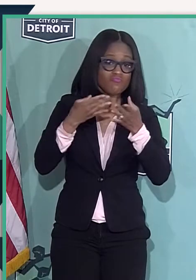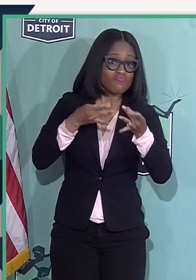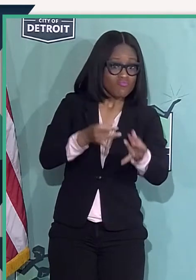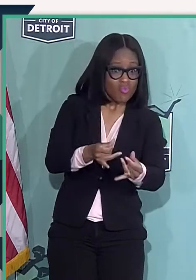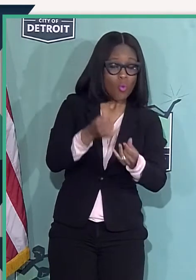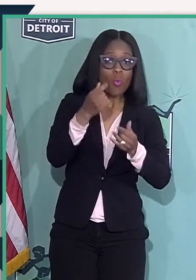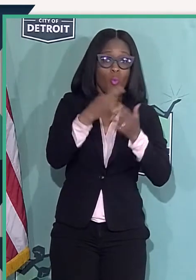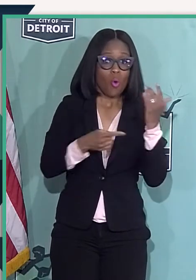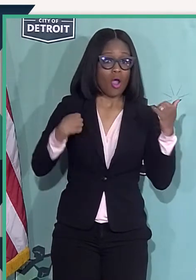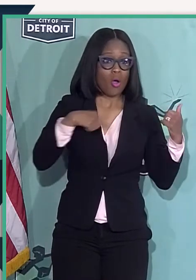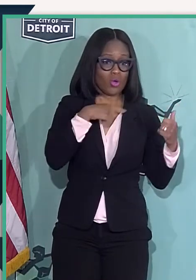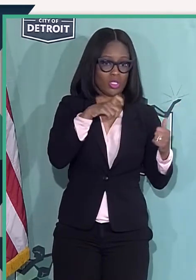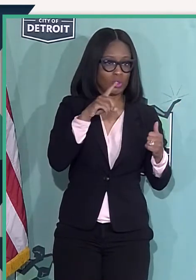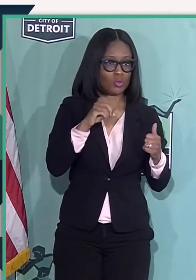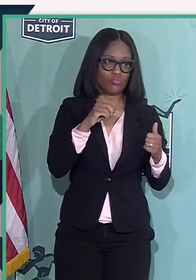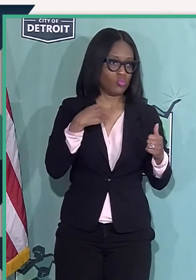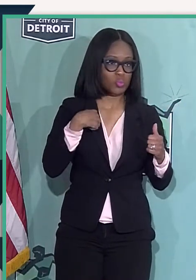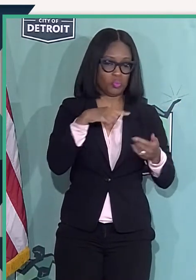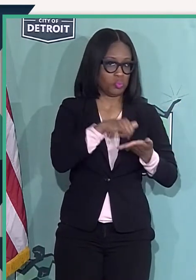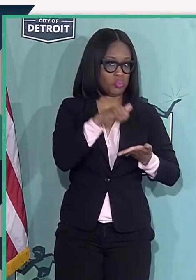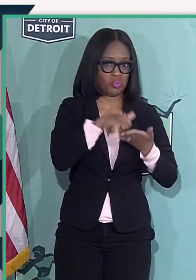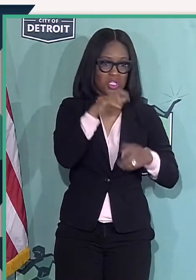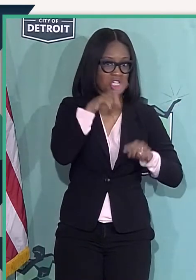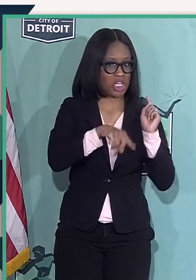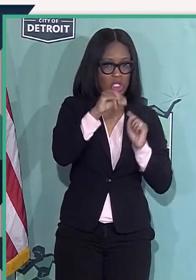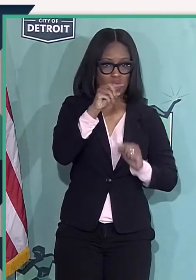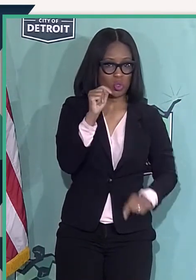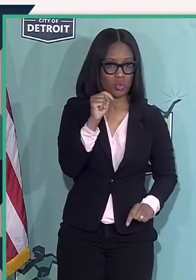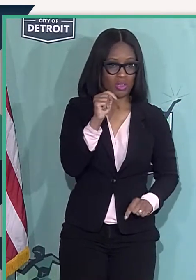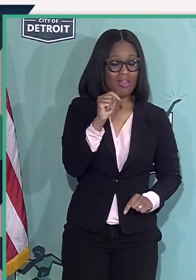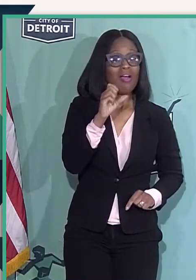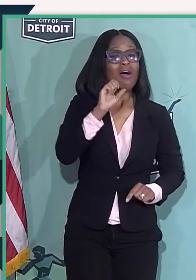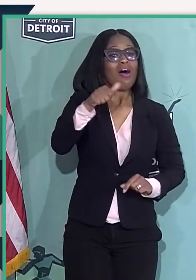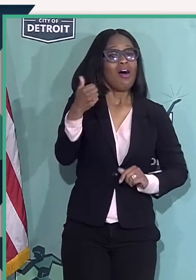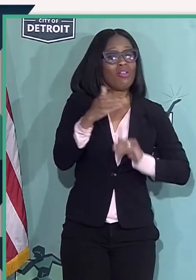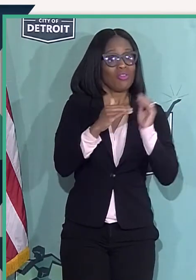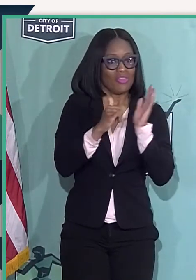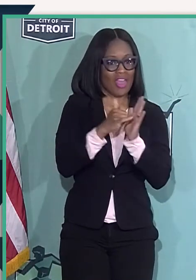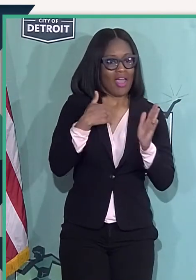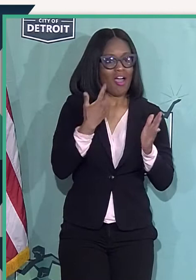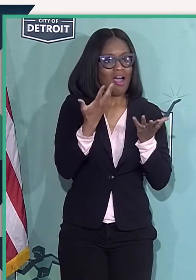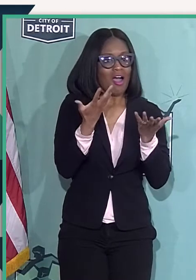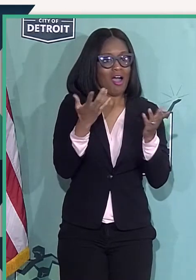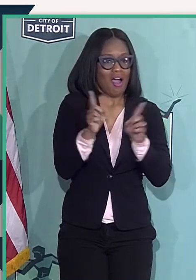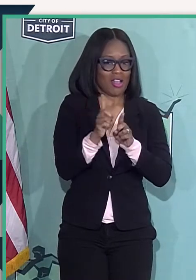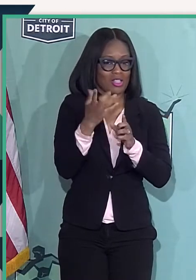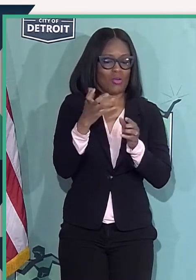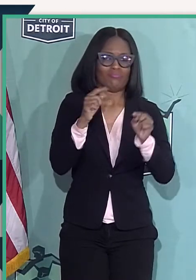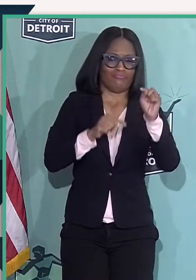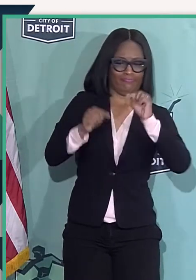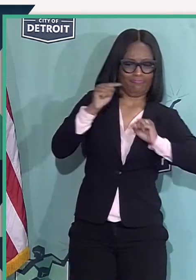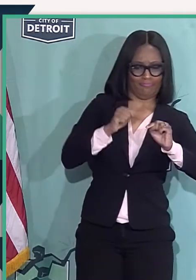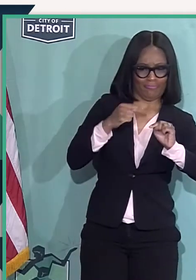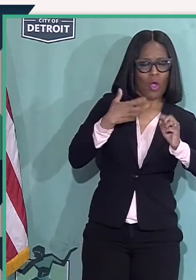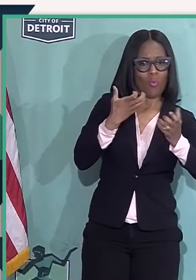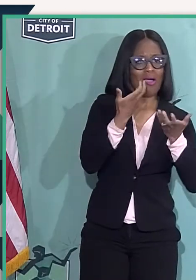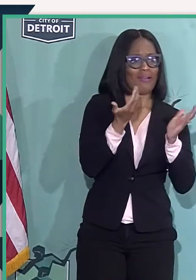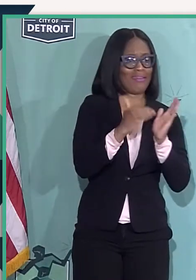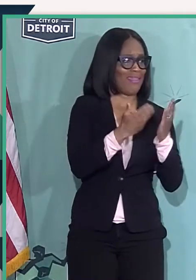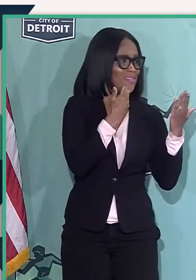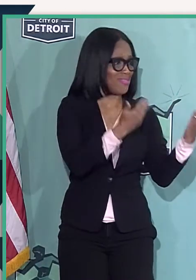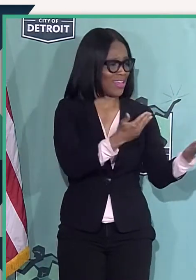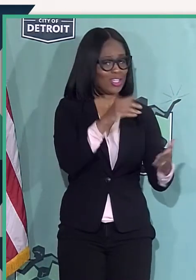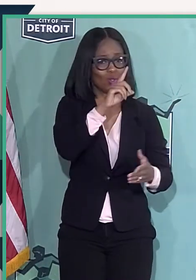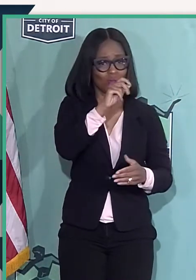to do, we would not have been able to get this accomplished. Outside of that, I do want to go back and say again to Dave